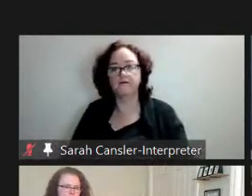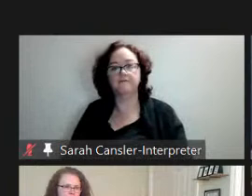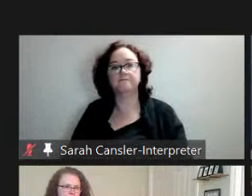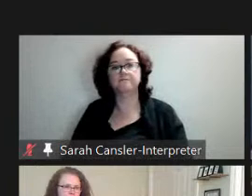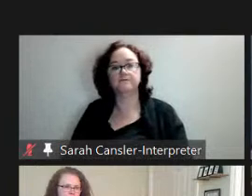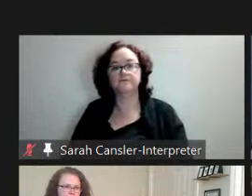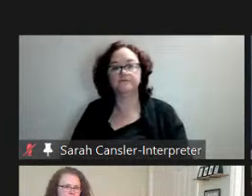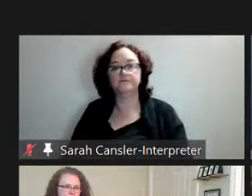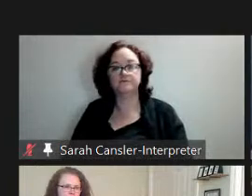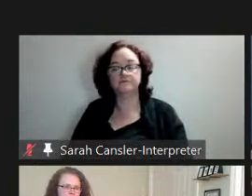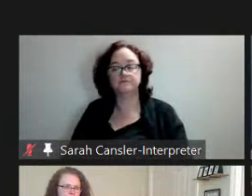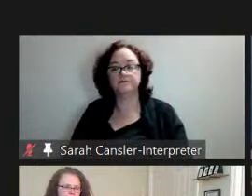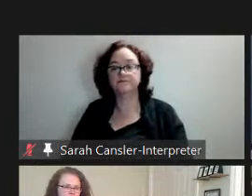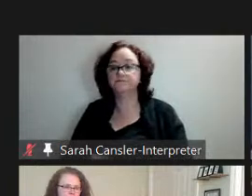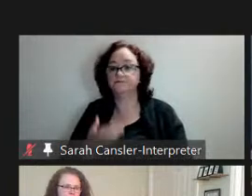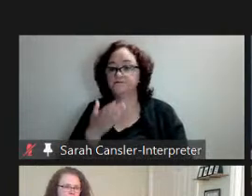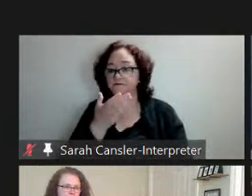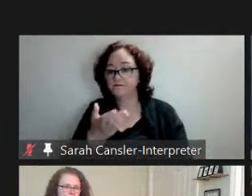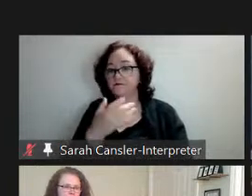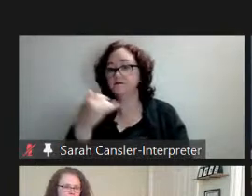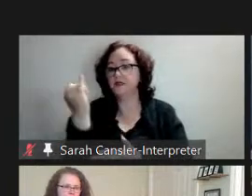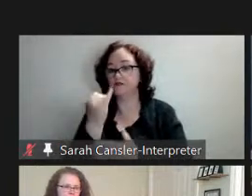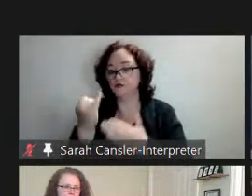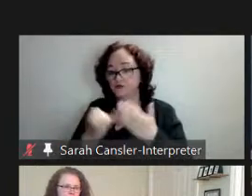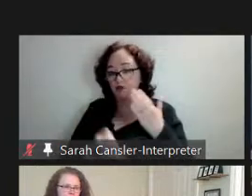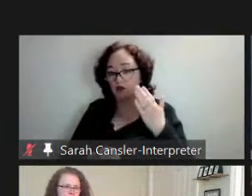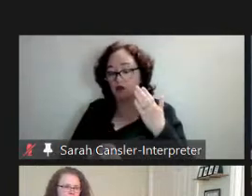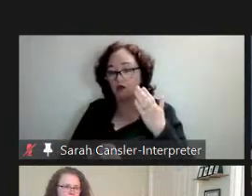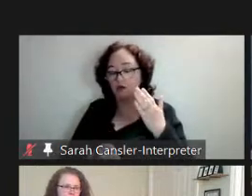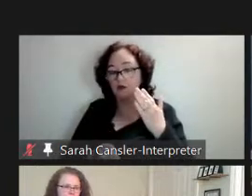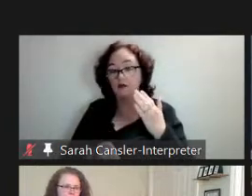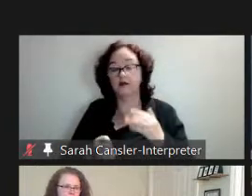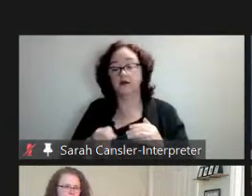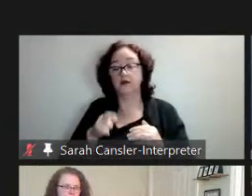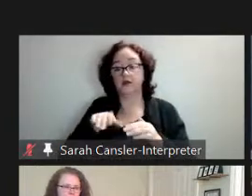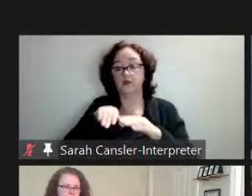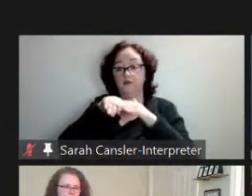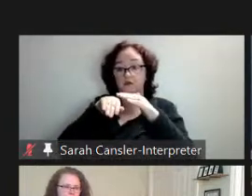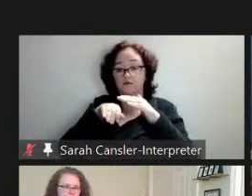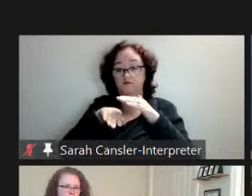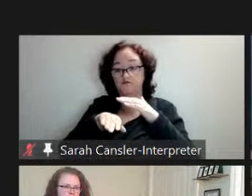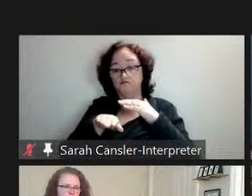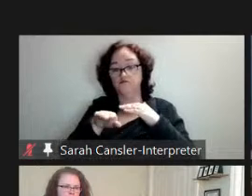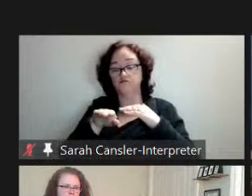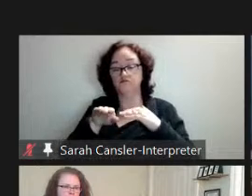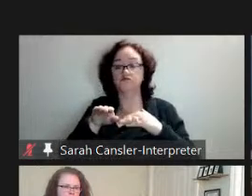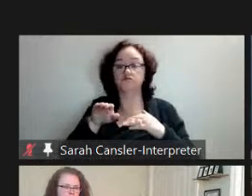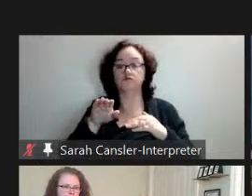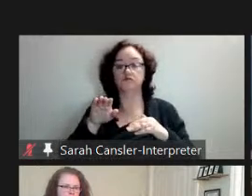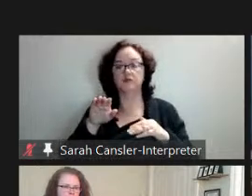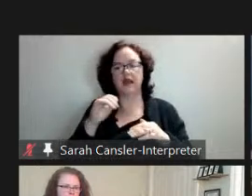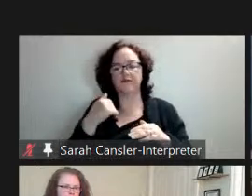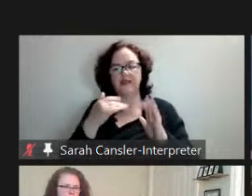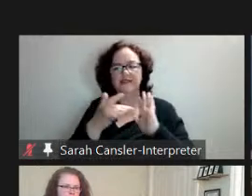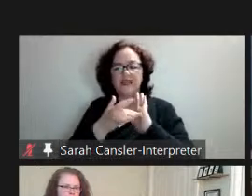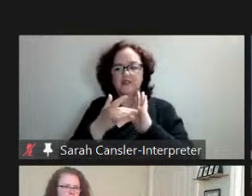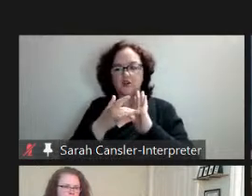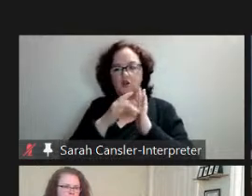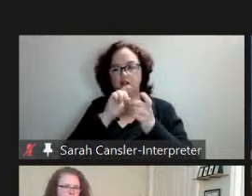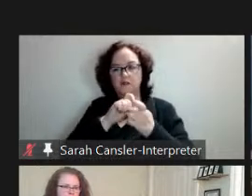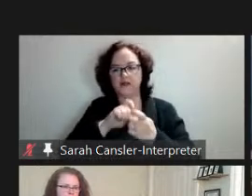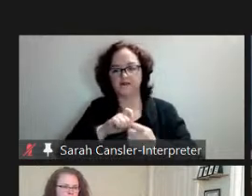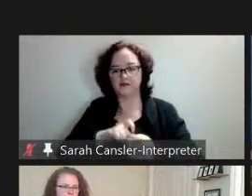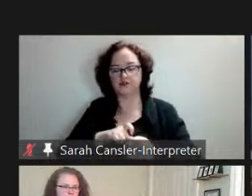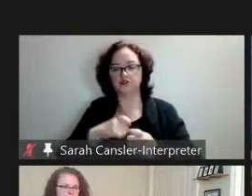this is a drawing of what it would look like as you walk into it, with some of the technical specifications and the